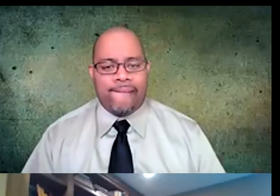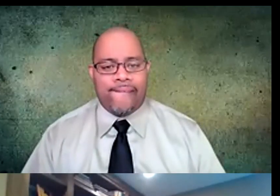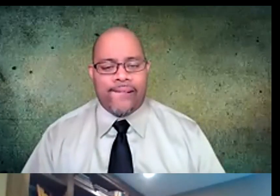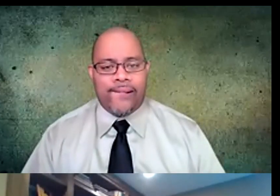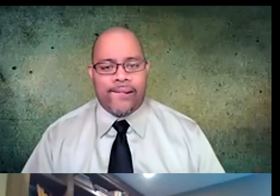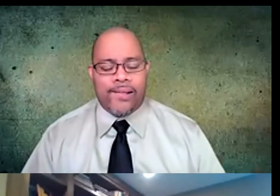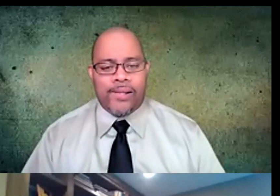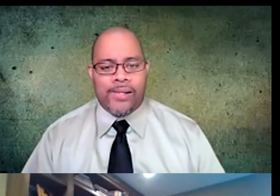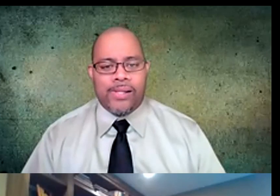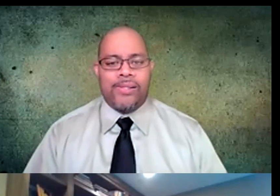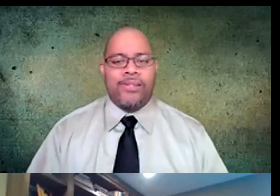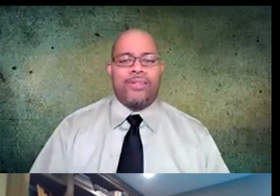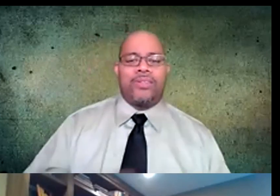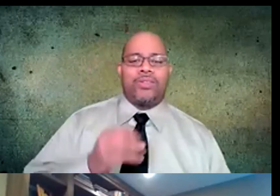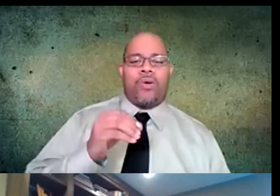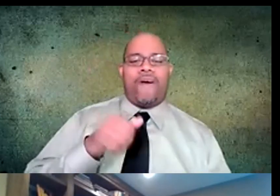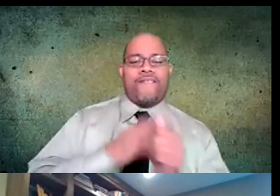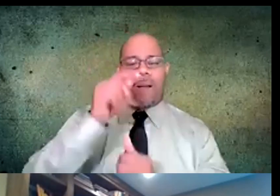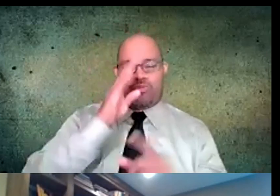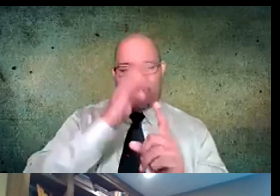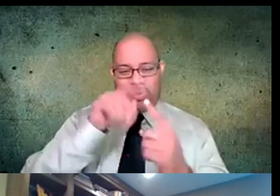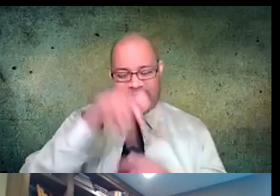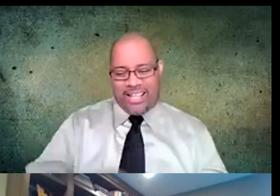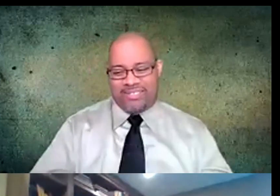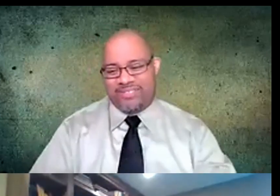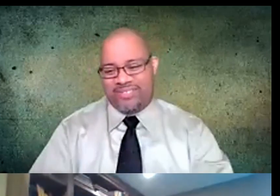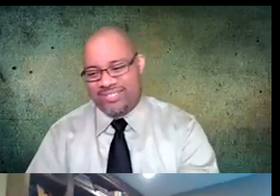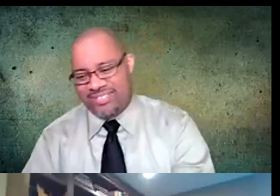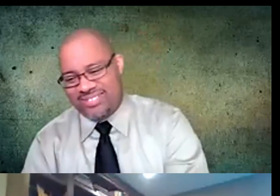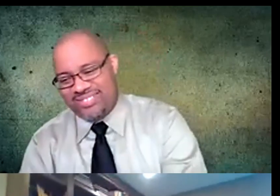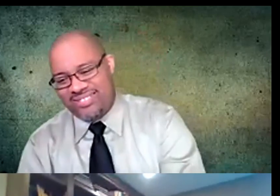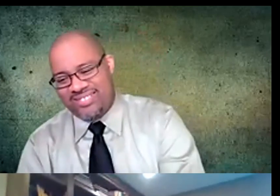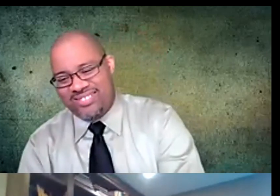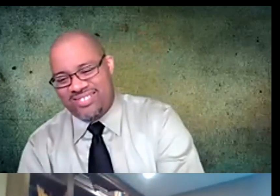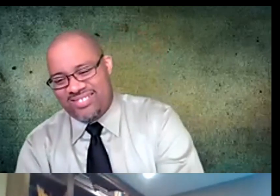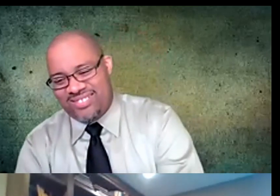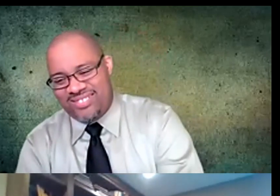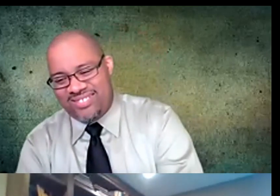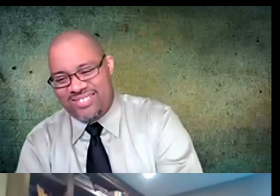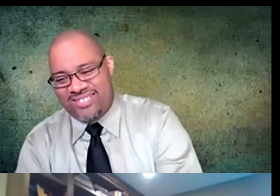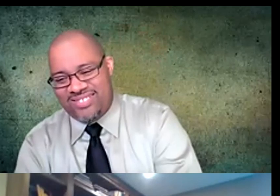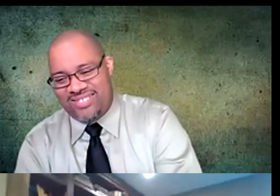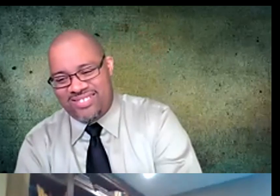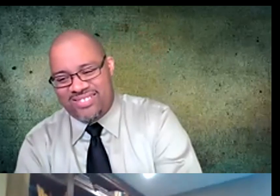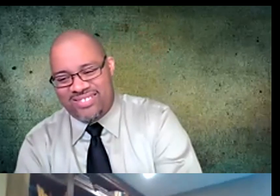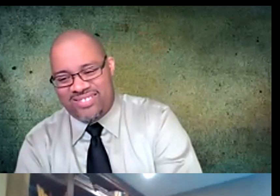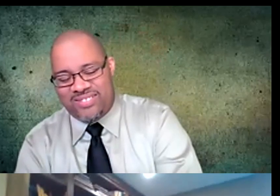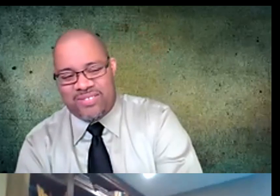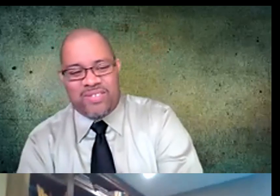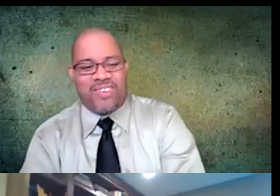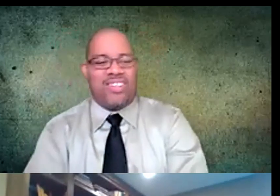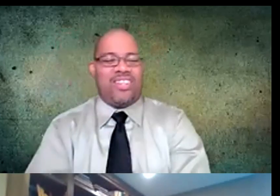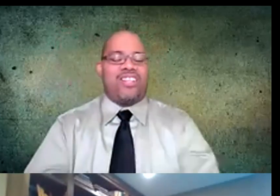Oh, so Tia's got a follow-up directly to that. Okay, let's do that. So, do you want me, okay, so asking, so